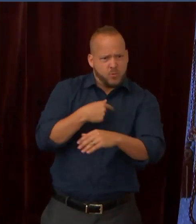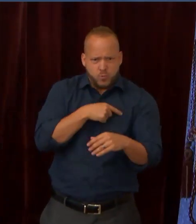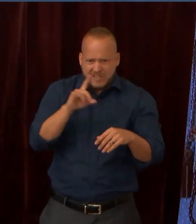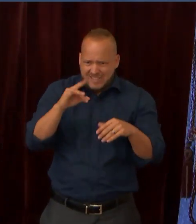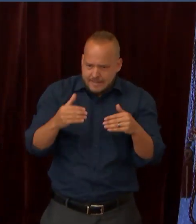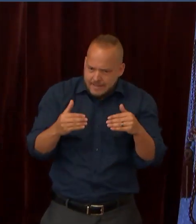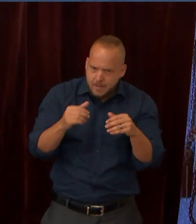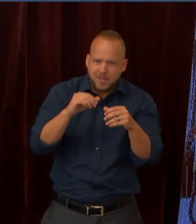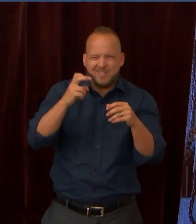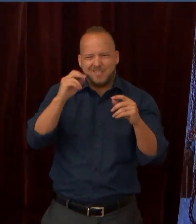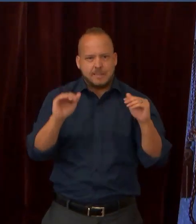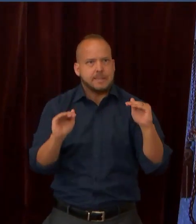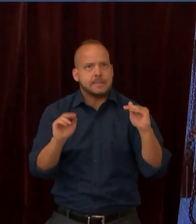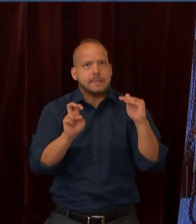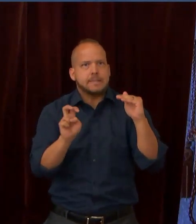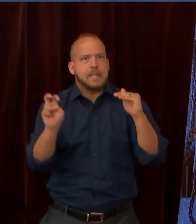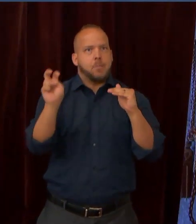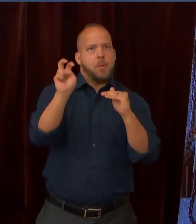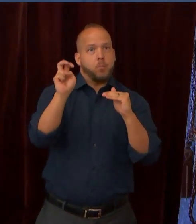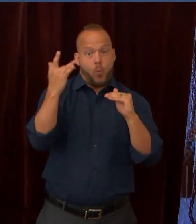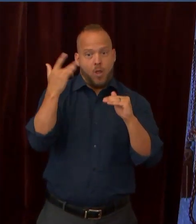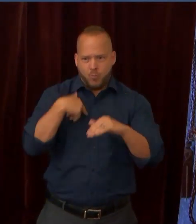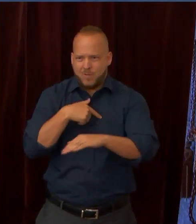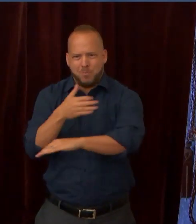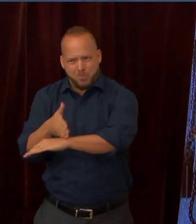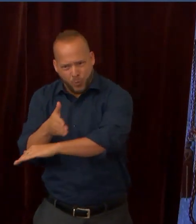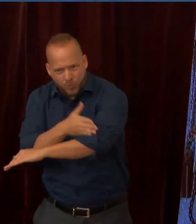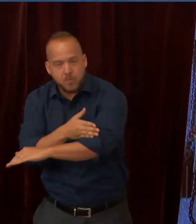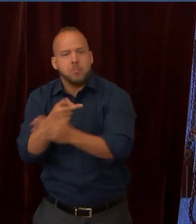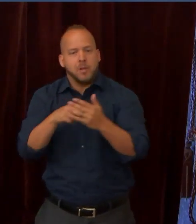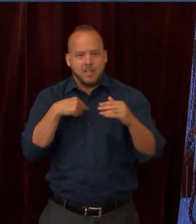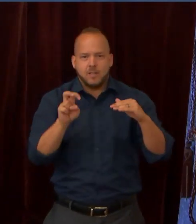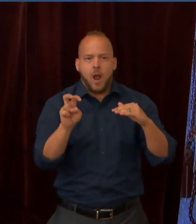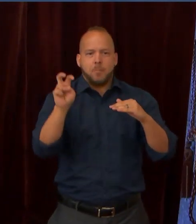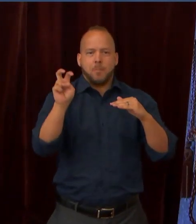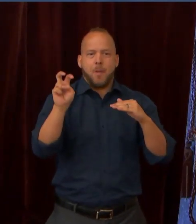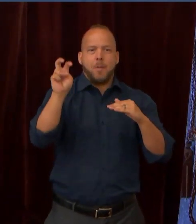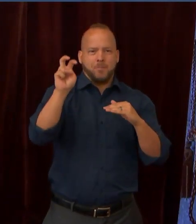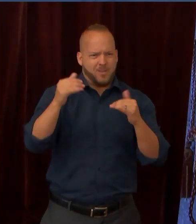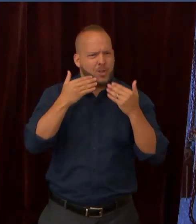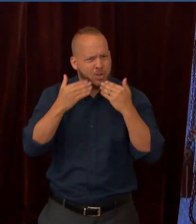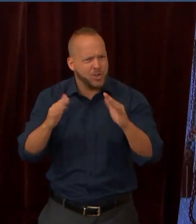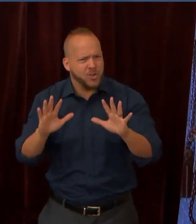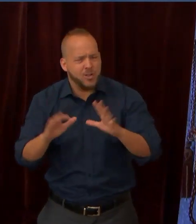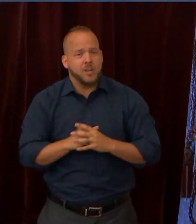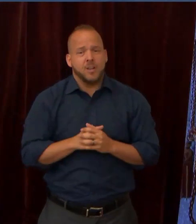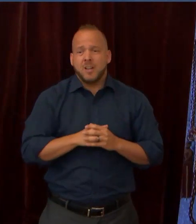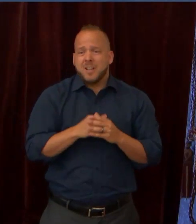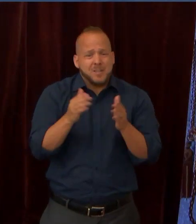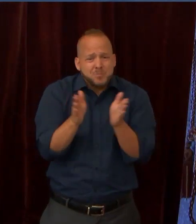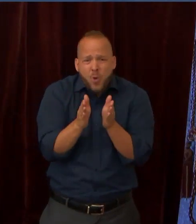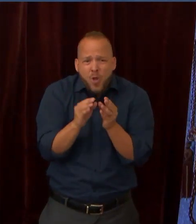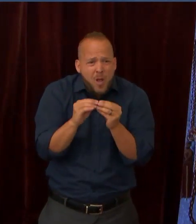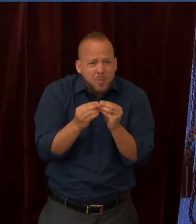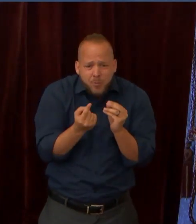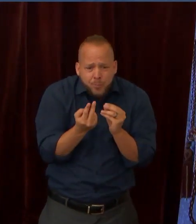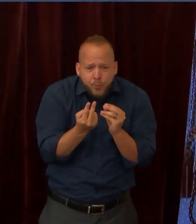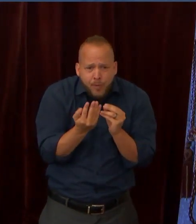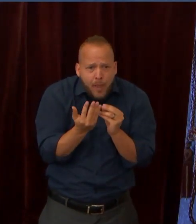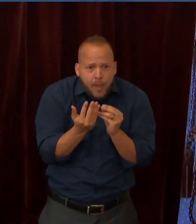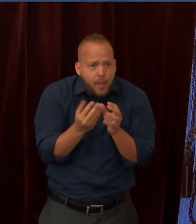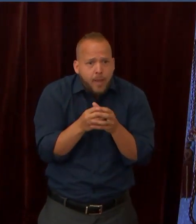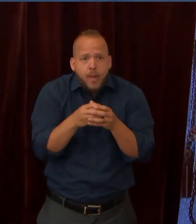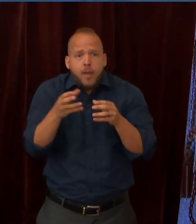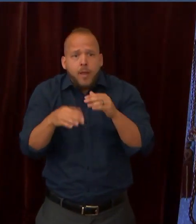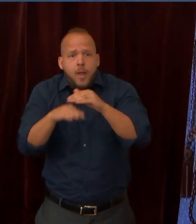almost unlimited multiple congregations of people. Yes, they need to be in smaller, what you might think of cohorts, but